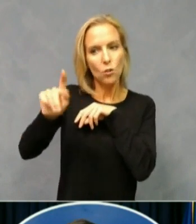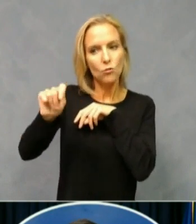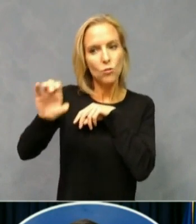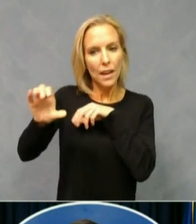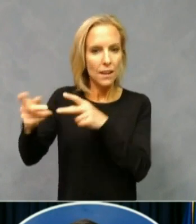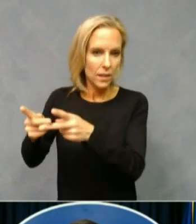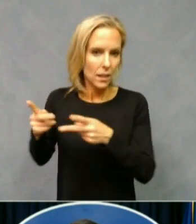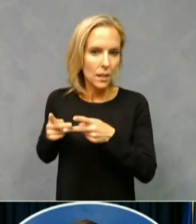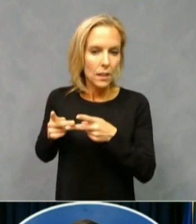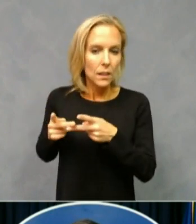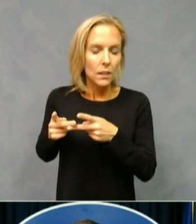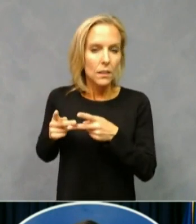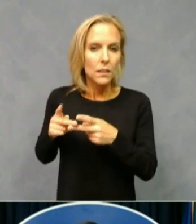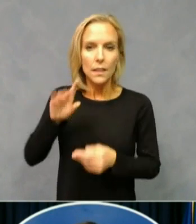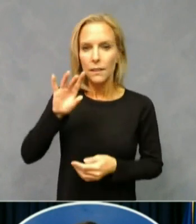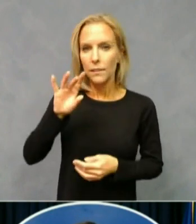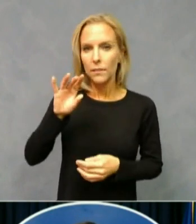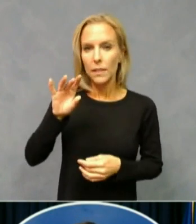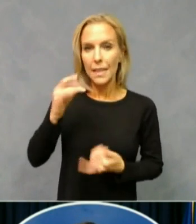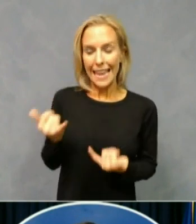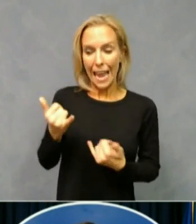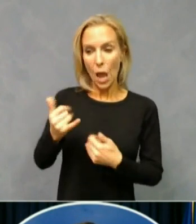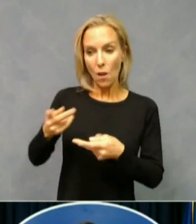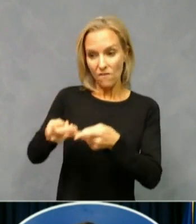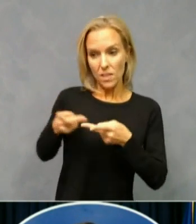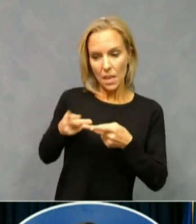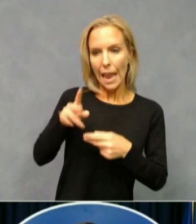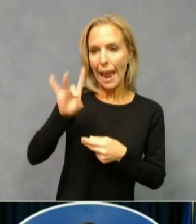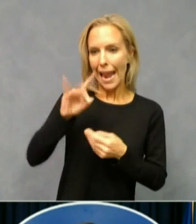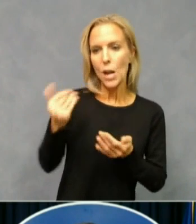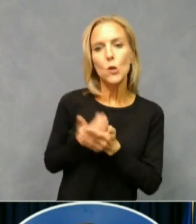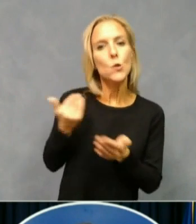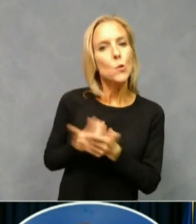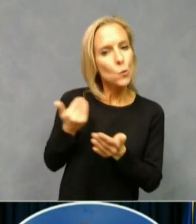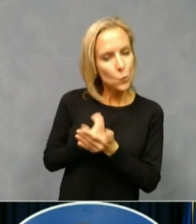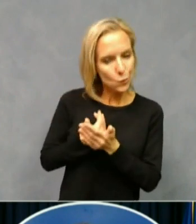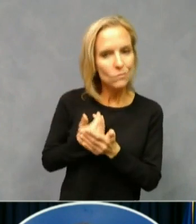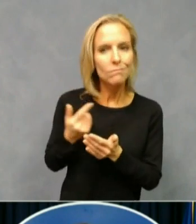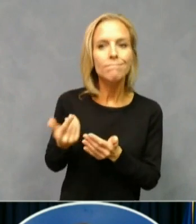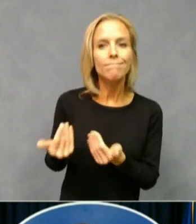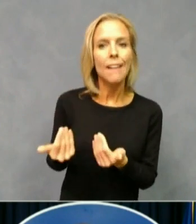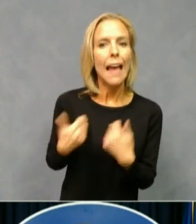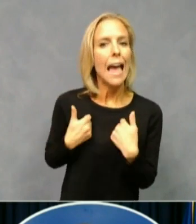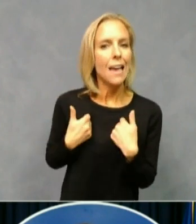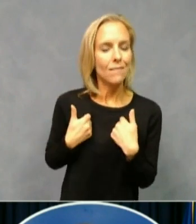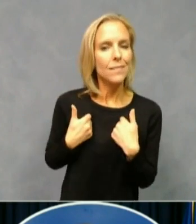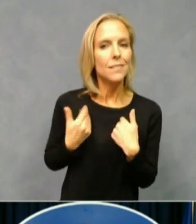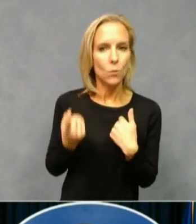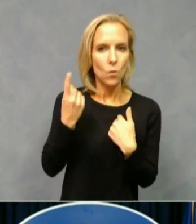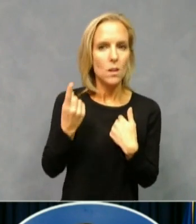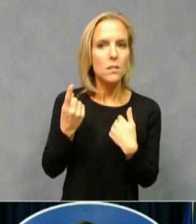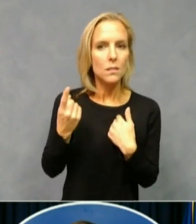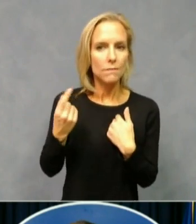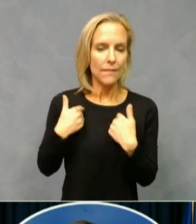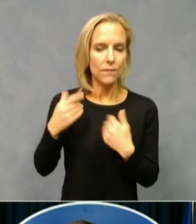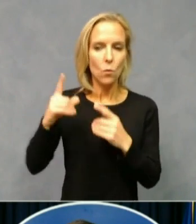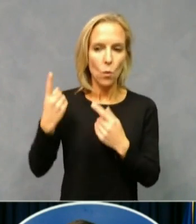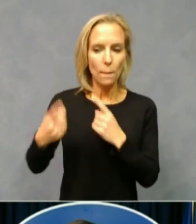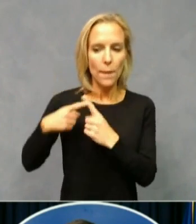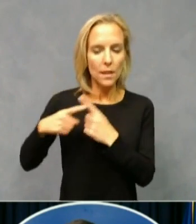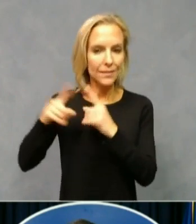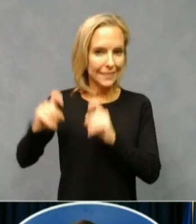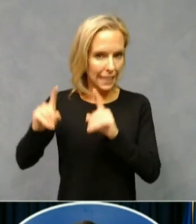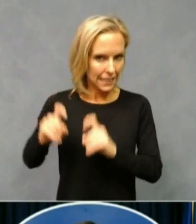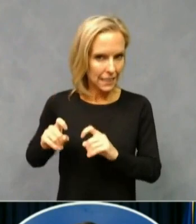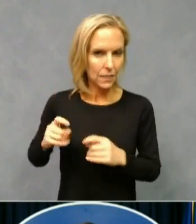new facilities that have at least 1 positive test. And maybe nowhere right now is showing